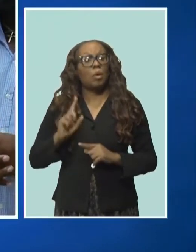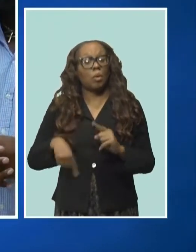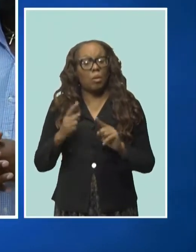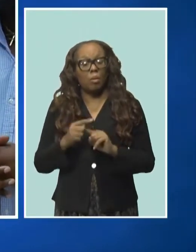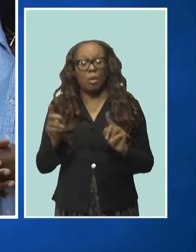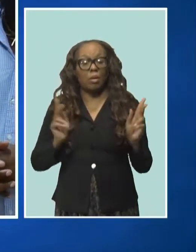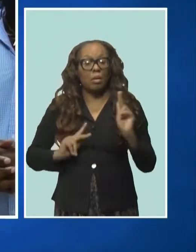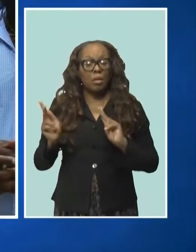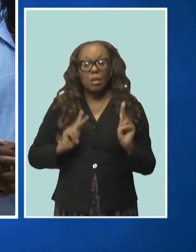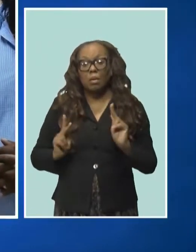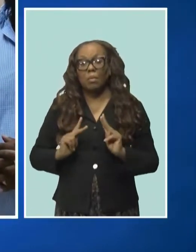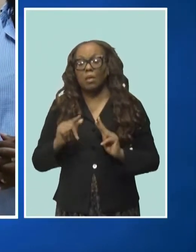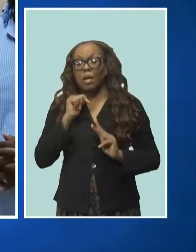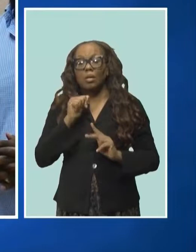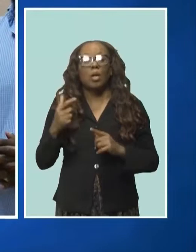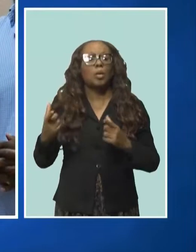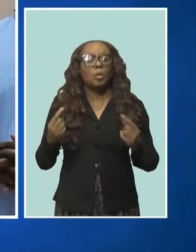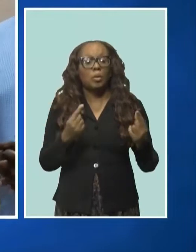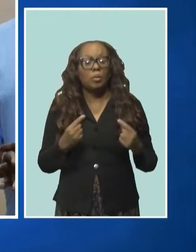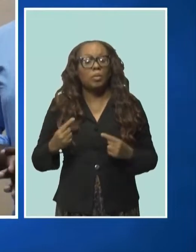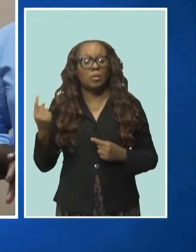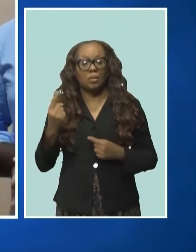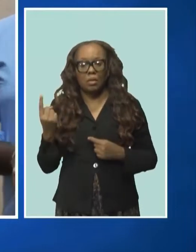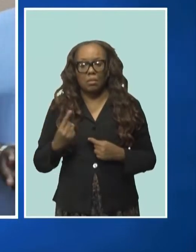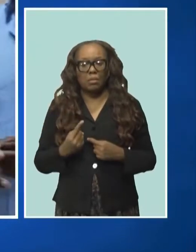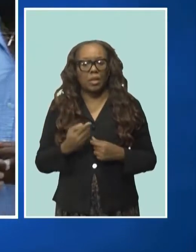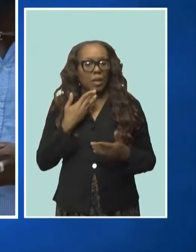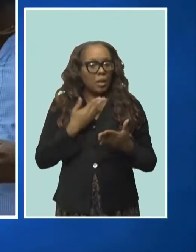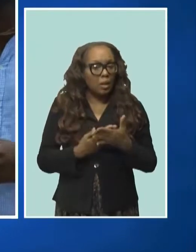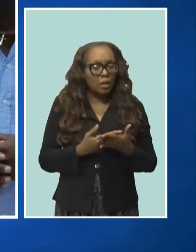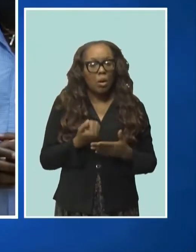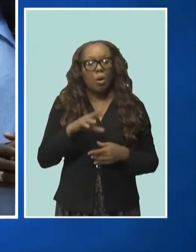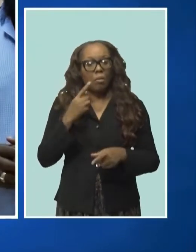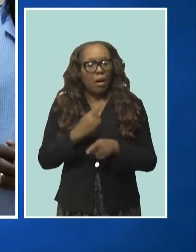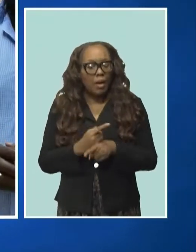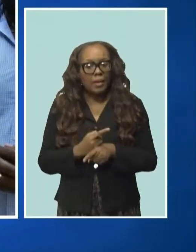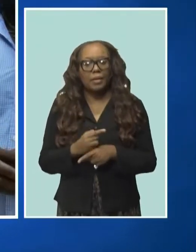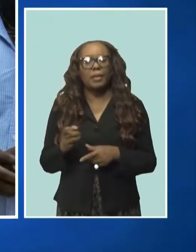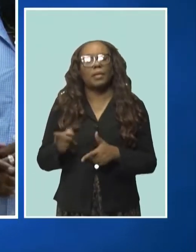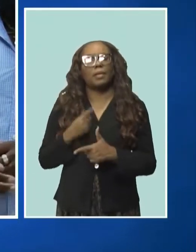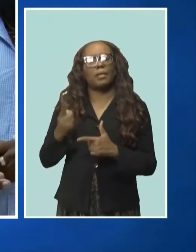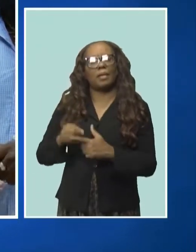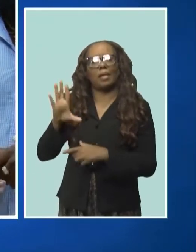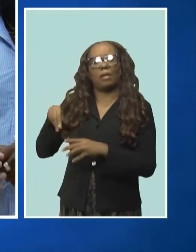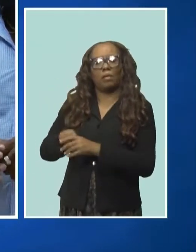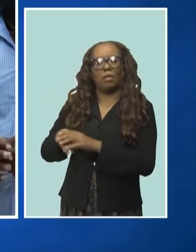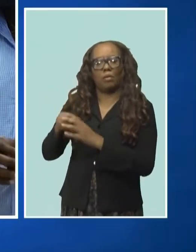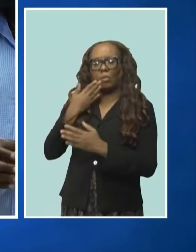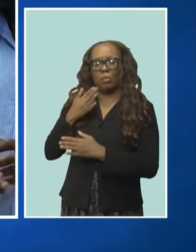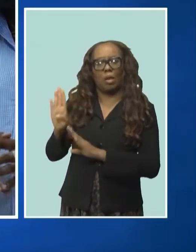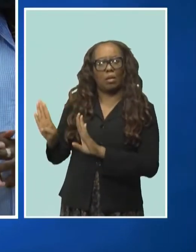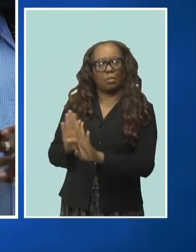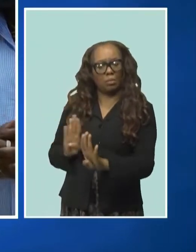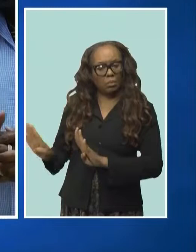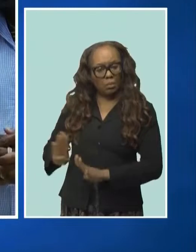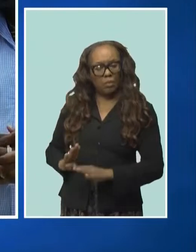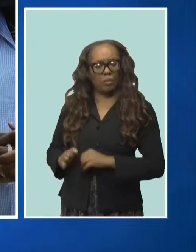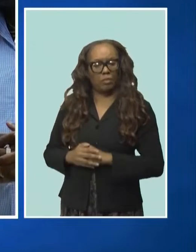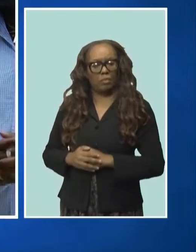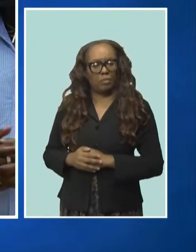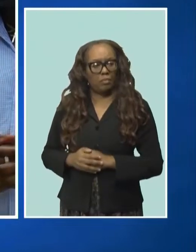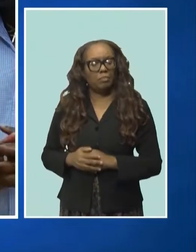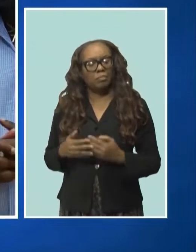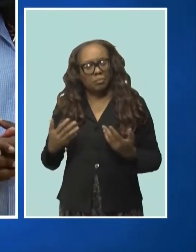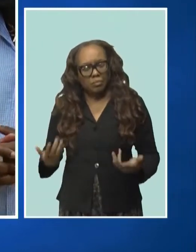So, when we have programs like these and initiatives like these, persons are involved. You don't have time to find